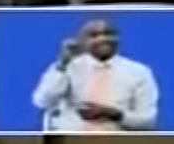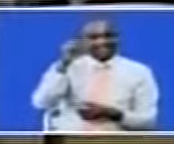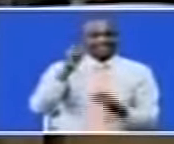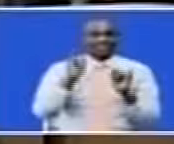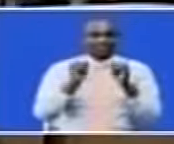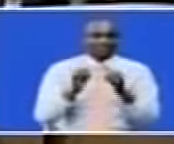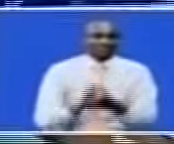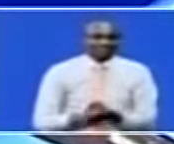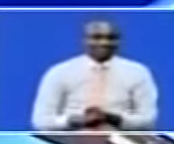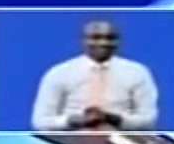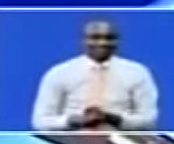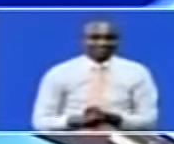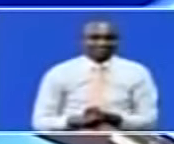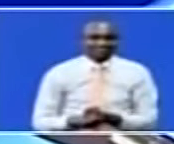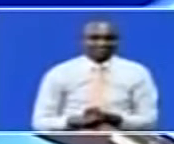KTN News.